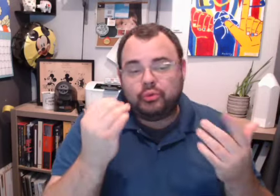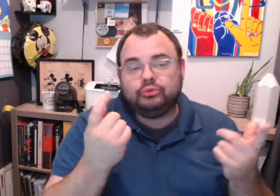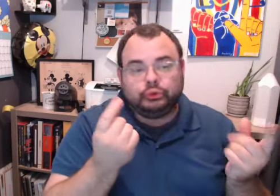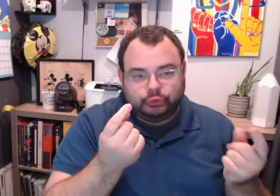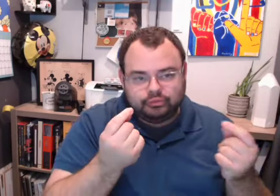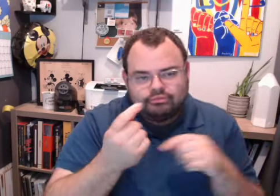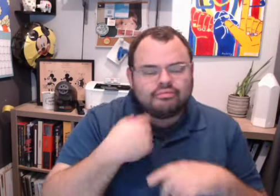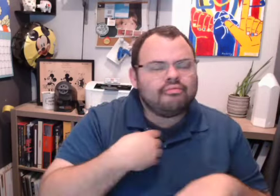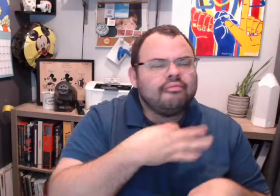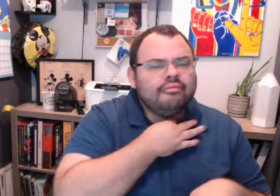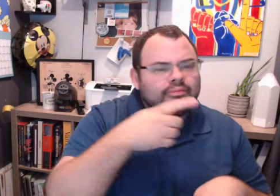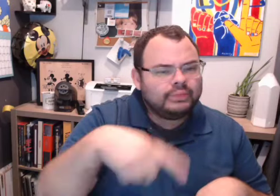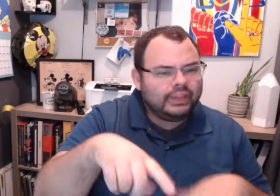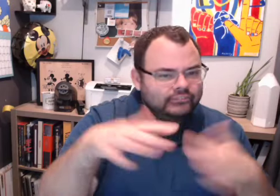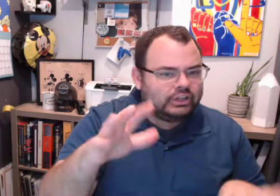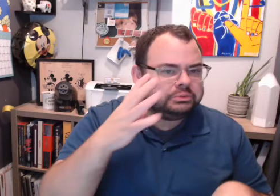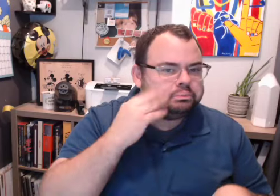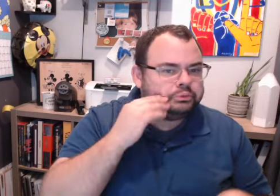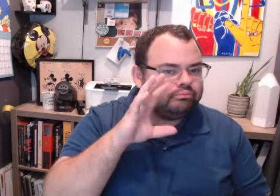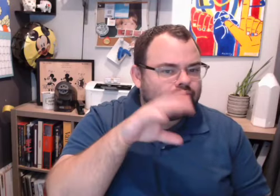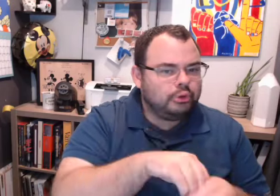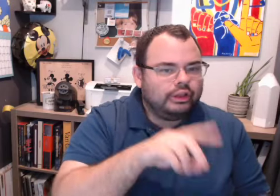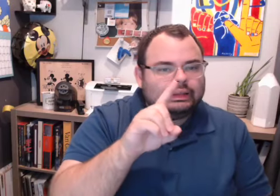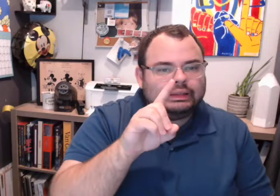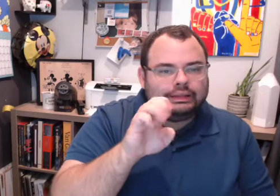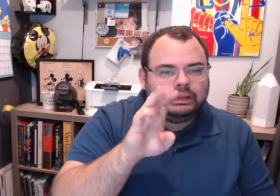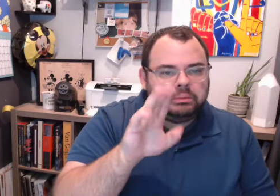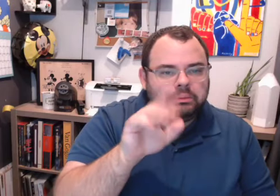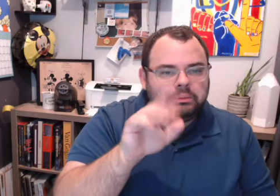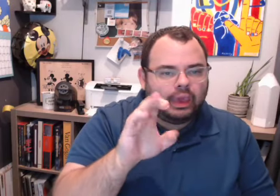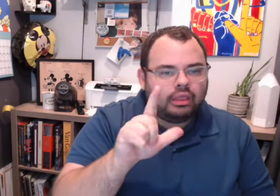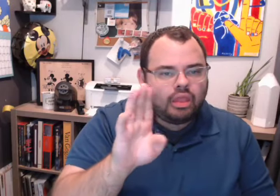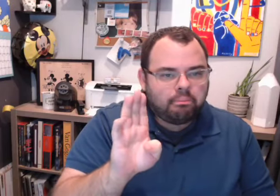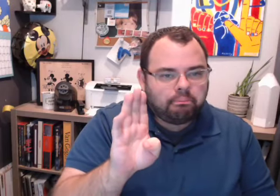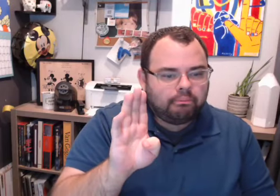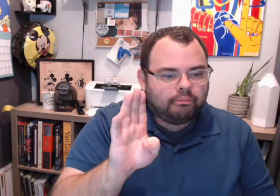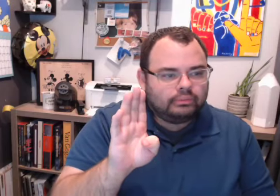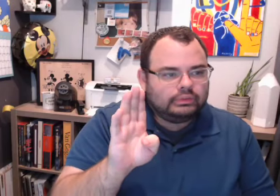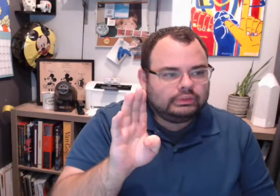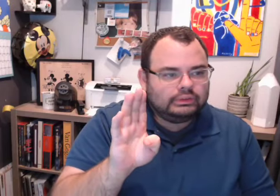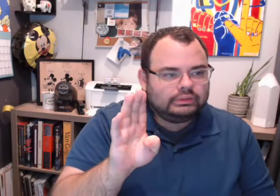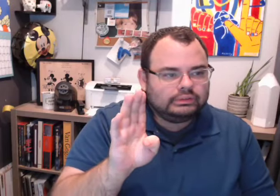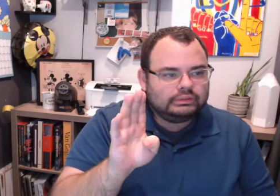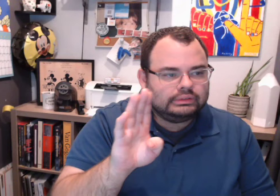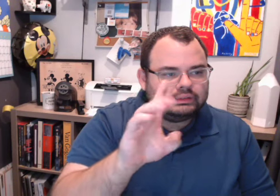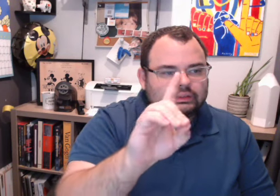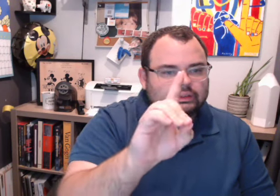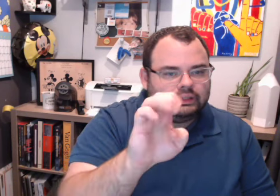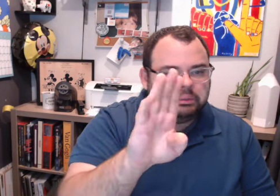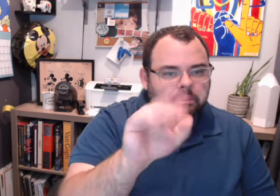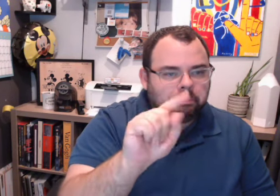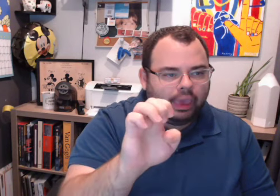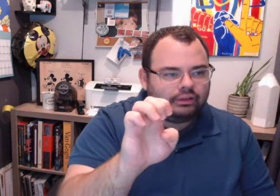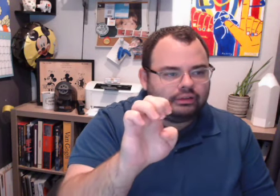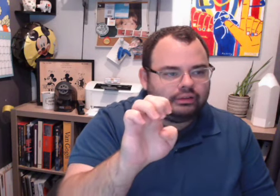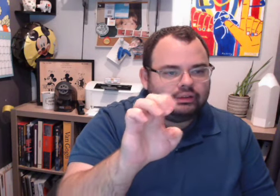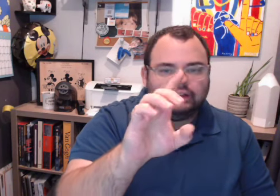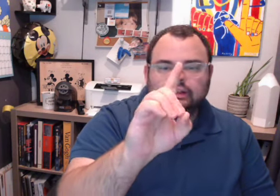Oh, okay. So I just want to see if we have like private rooms, but I would love to have like a